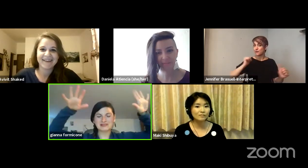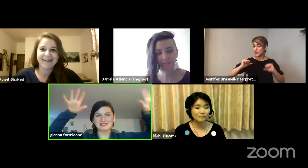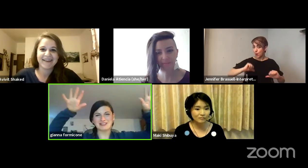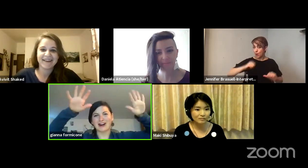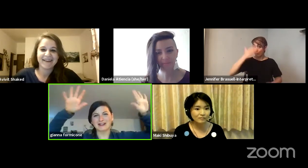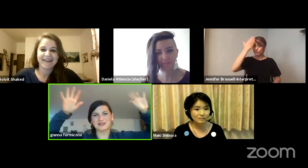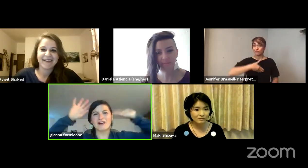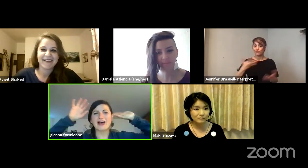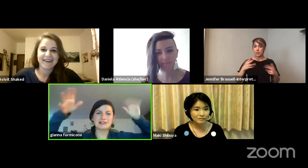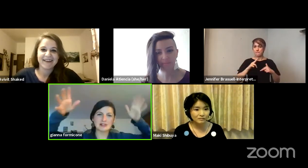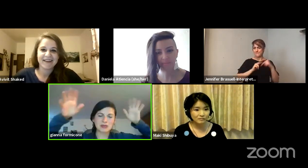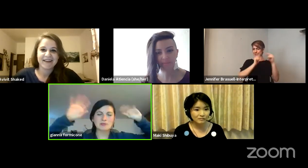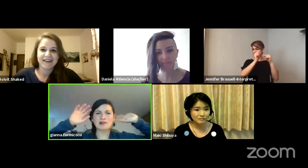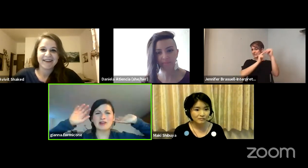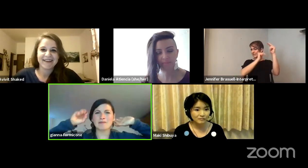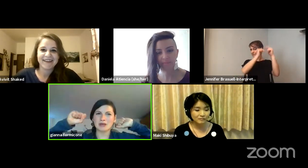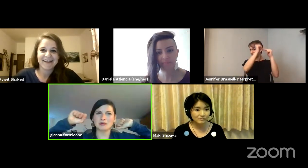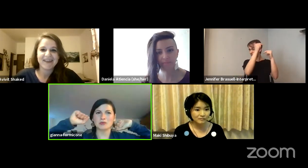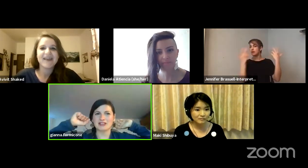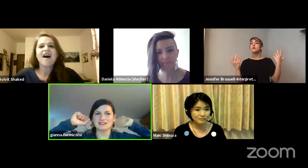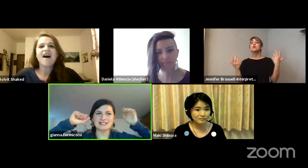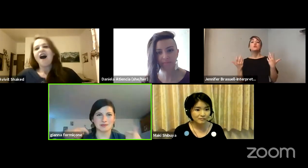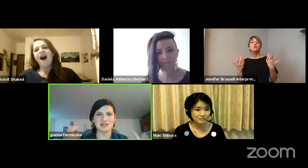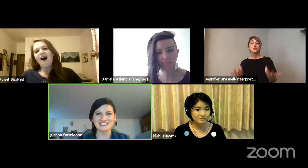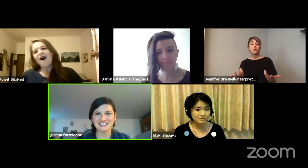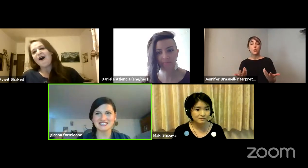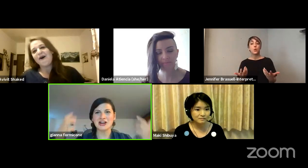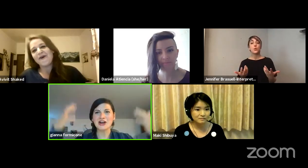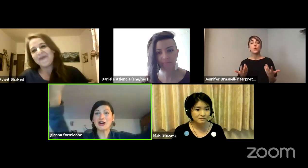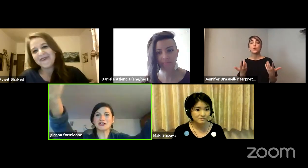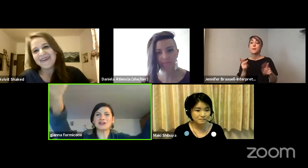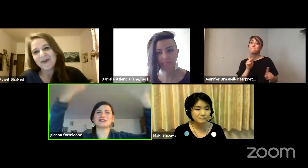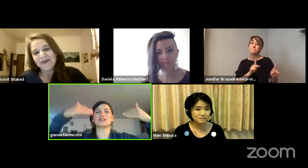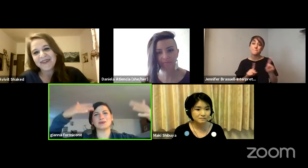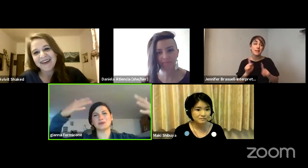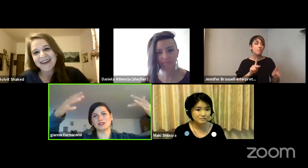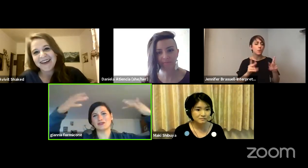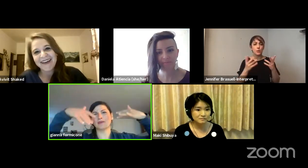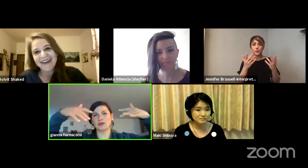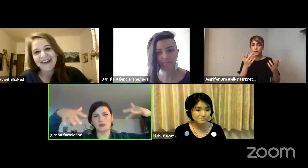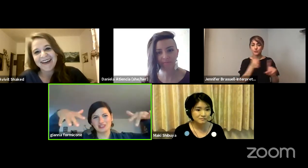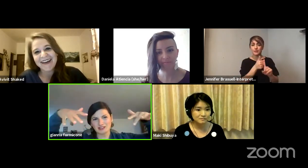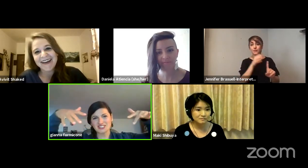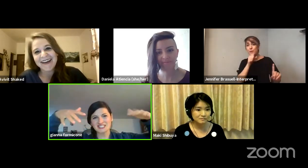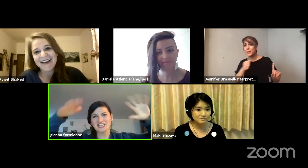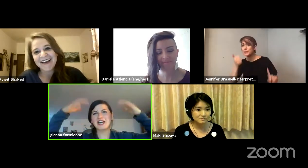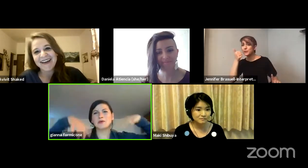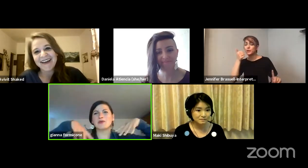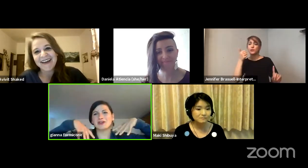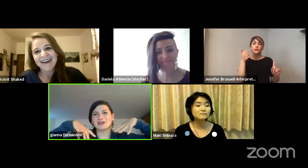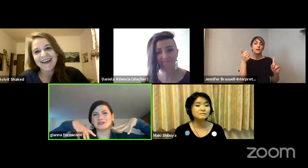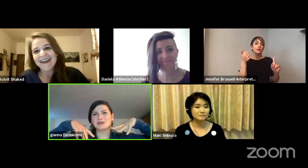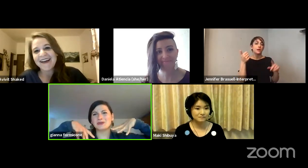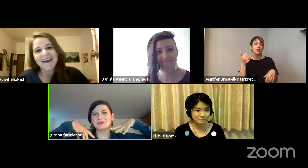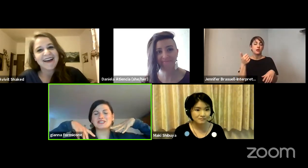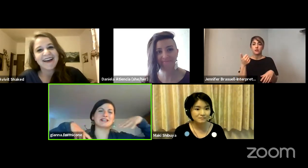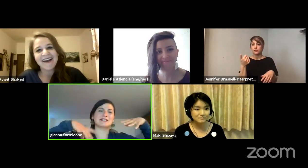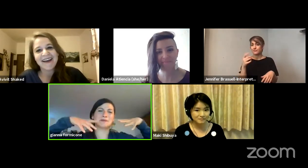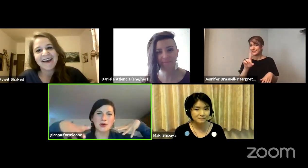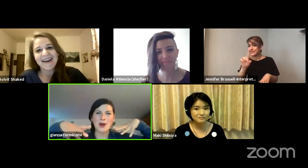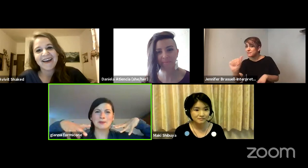the people that are, so elder people and people with disabilities, are going just to watch from the windows, and we are going